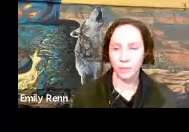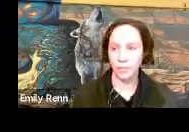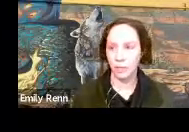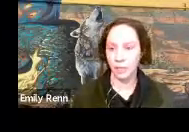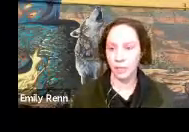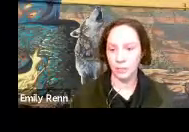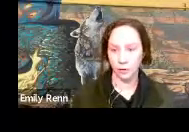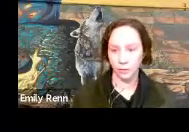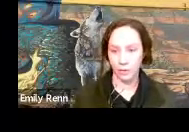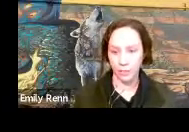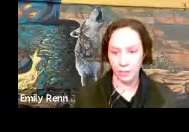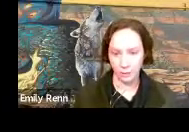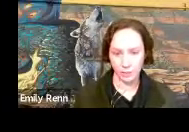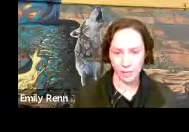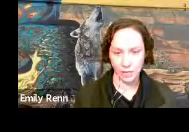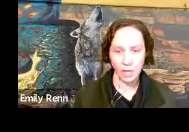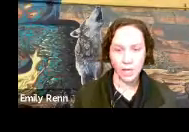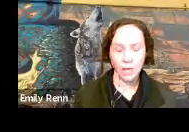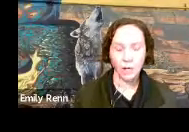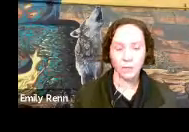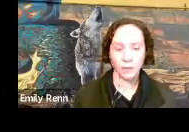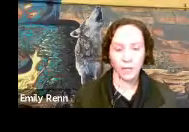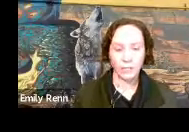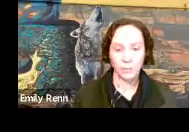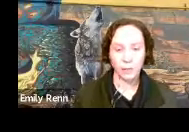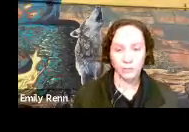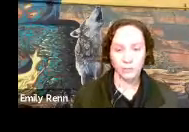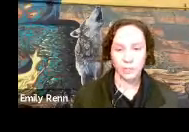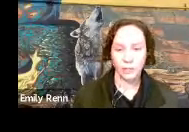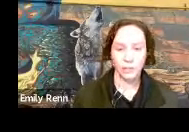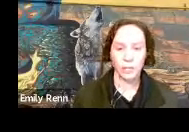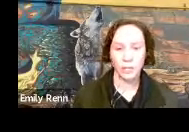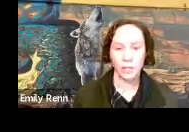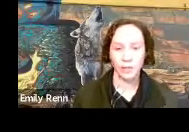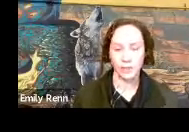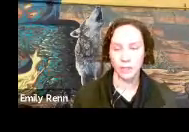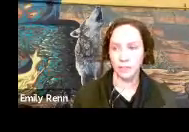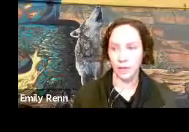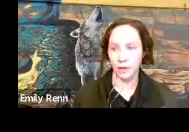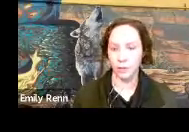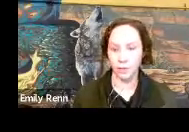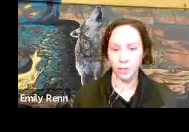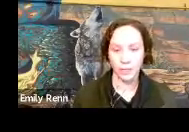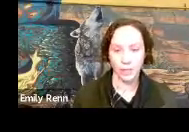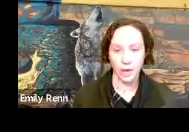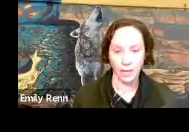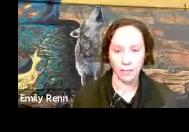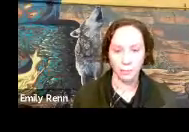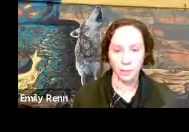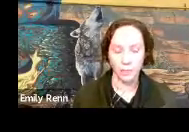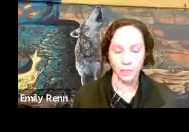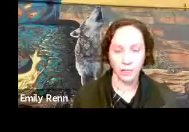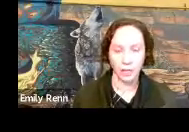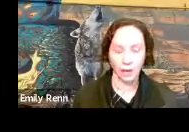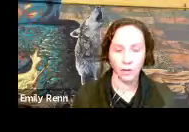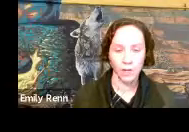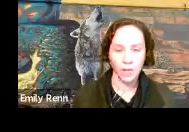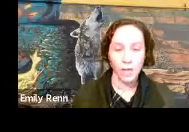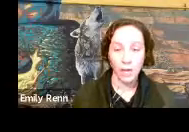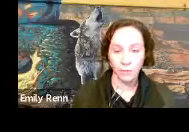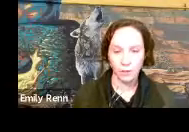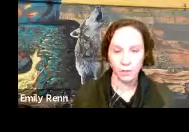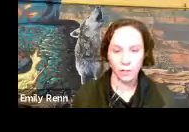That population has grown very slowly over the last 23 years, and this is now currently the highest population